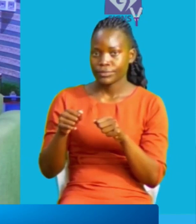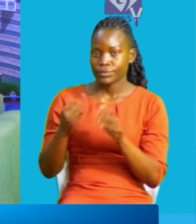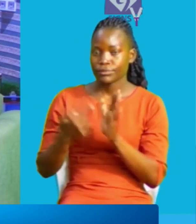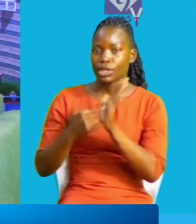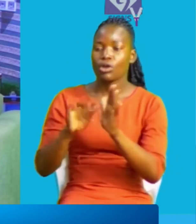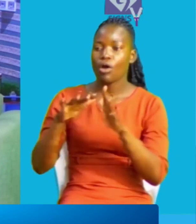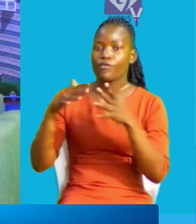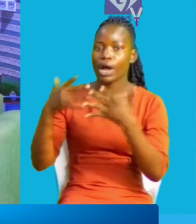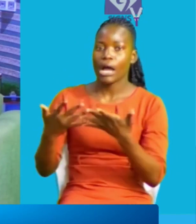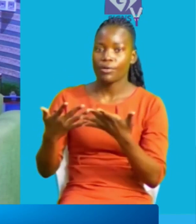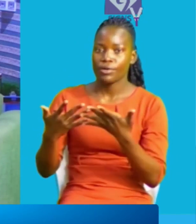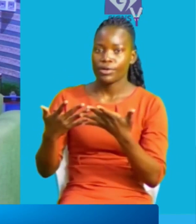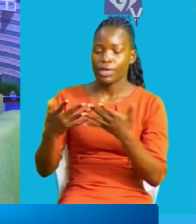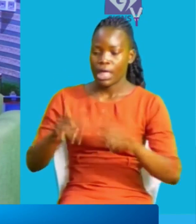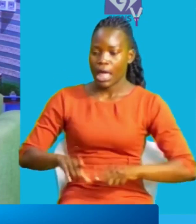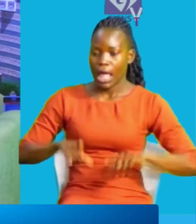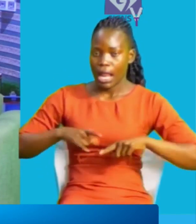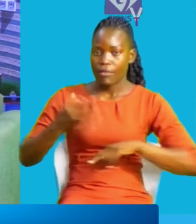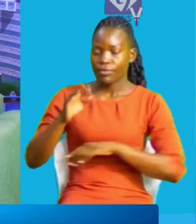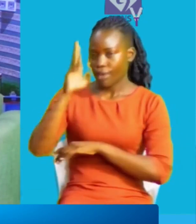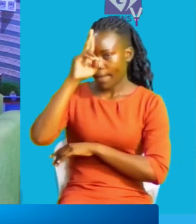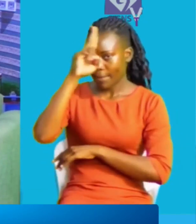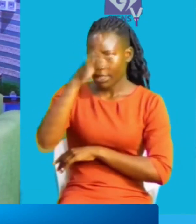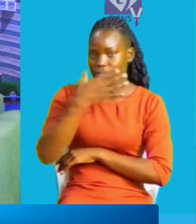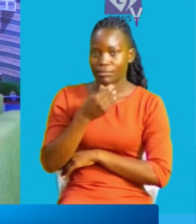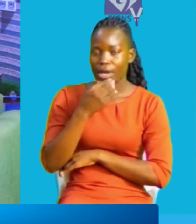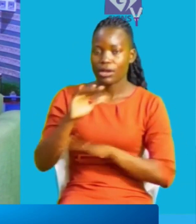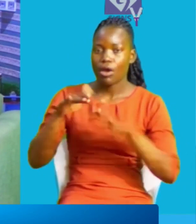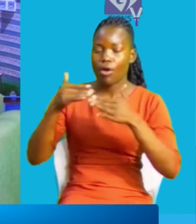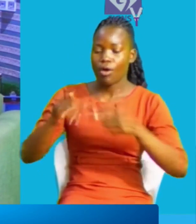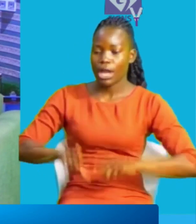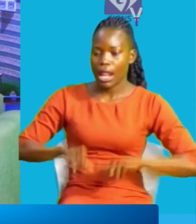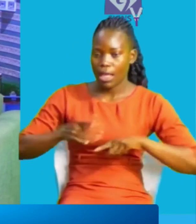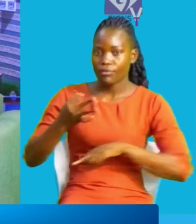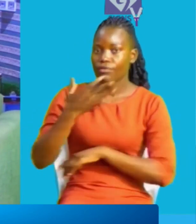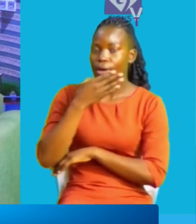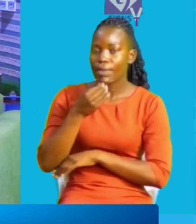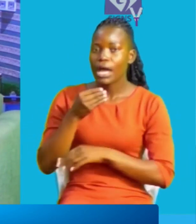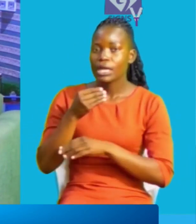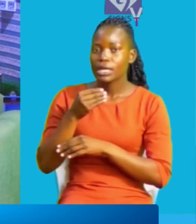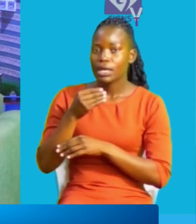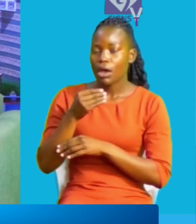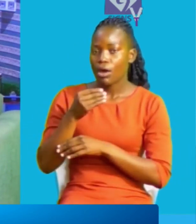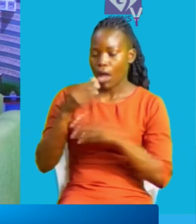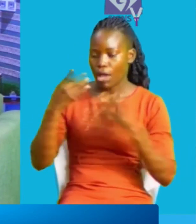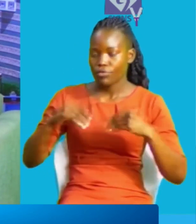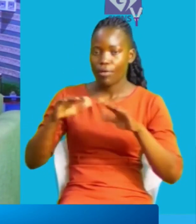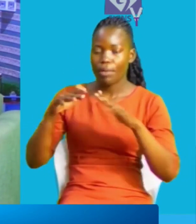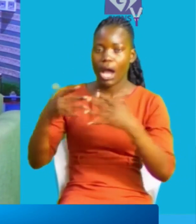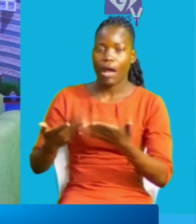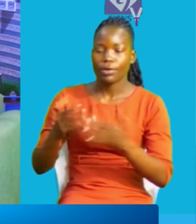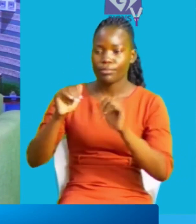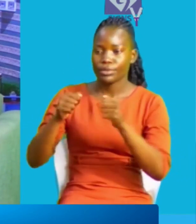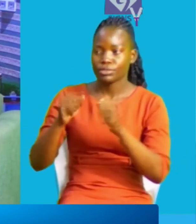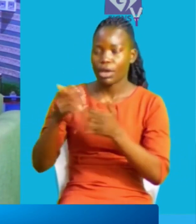paint a picture of how a life of a policeman or a life of the man of the uniform, how does it